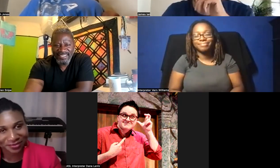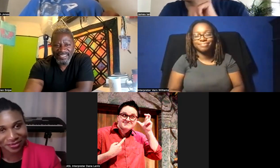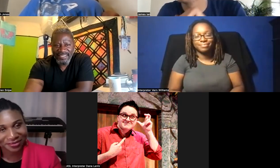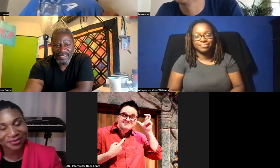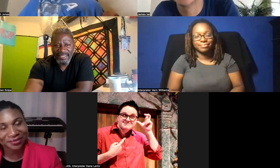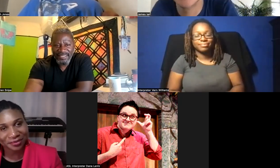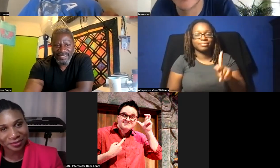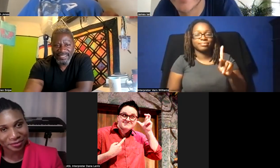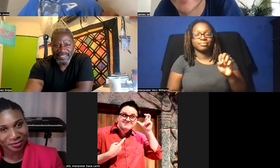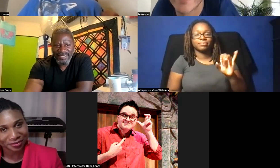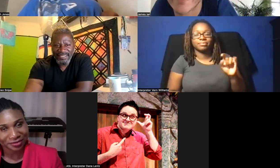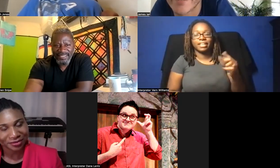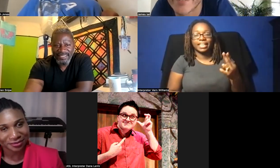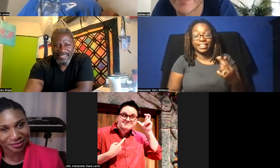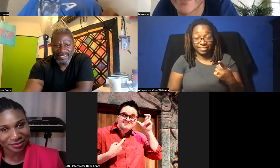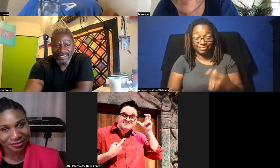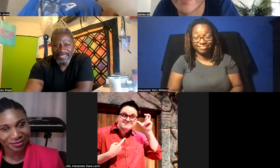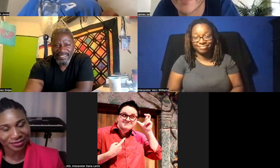Keith? What